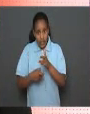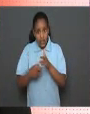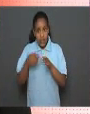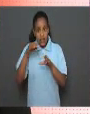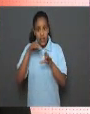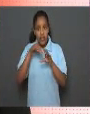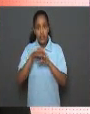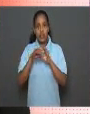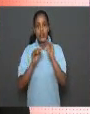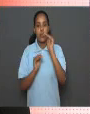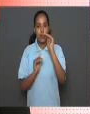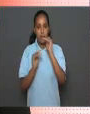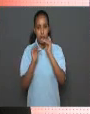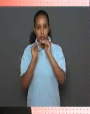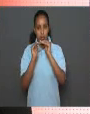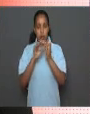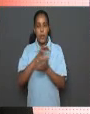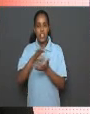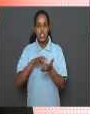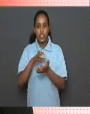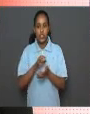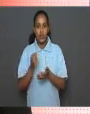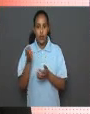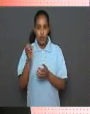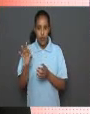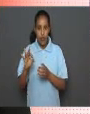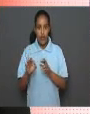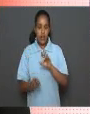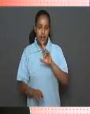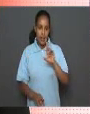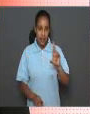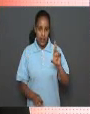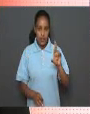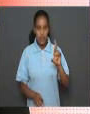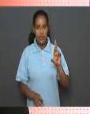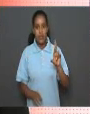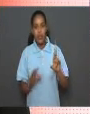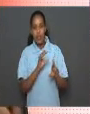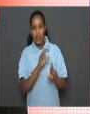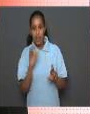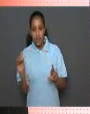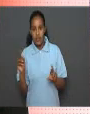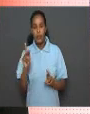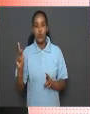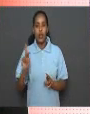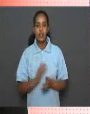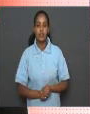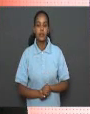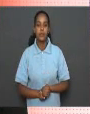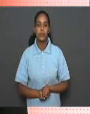an equilibrium mixture of reactants and